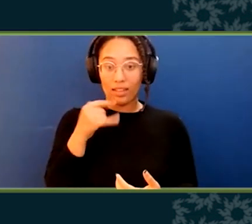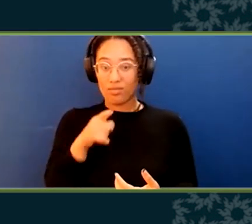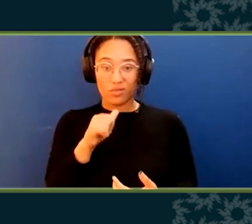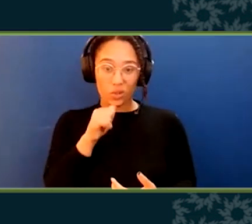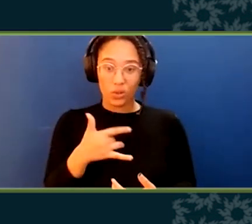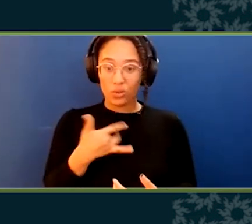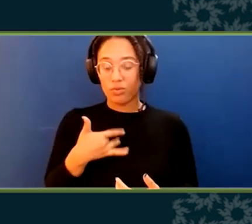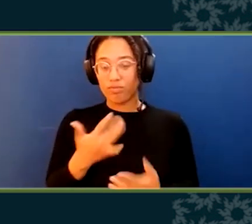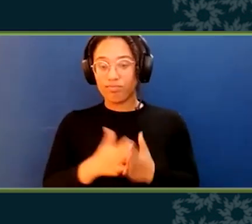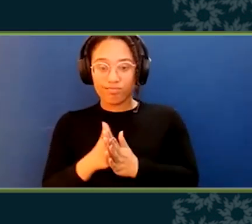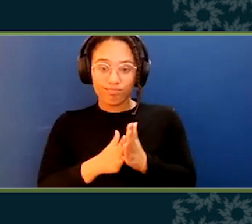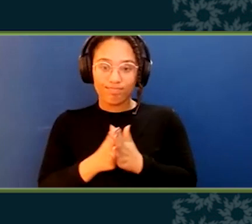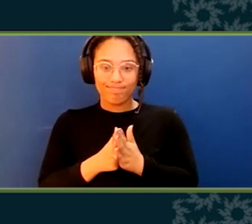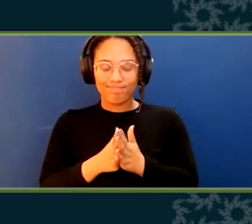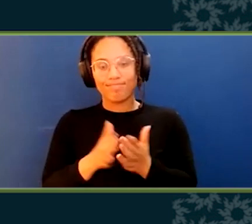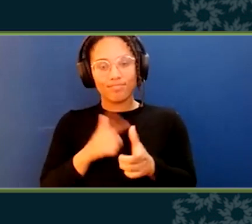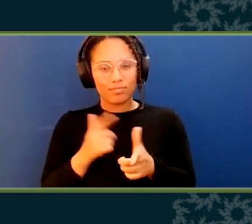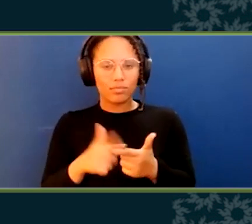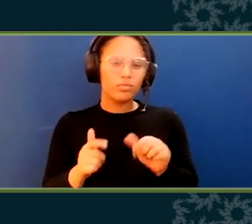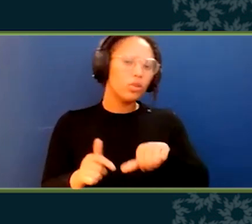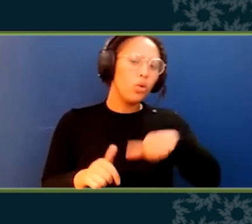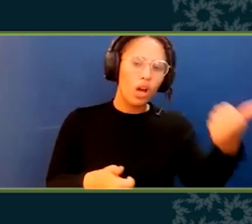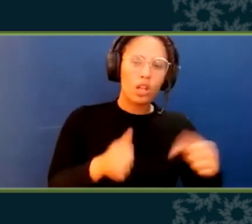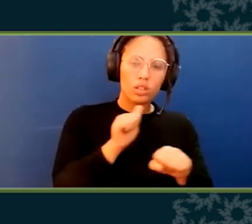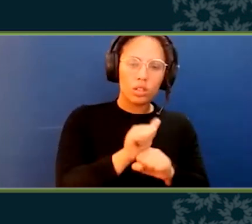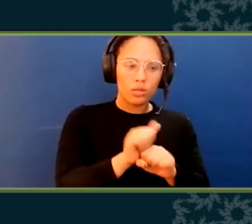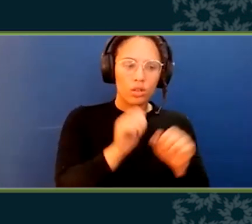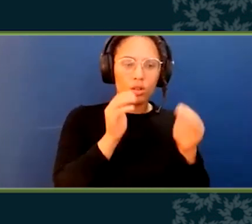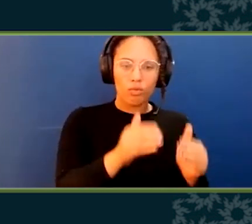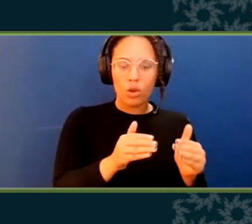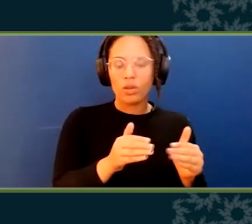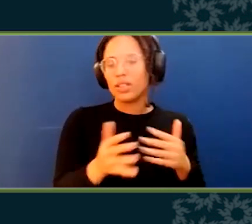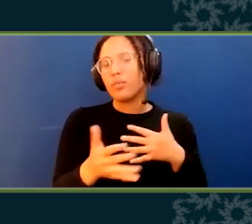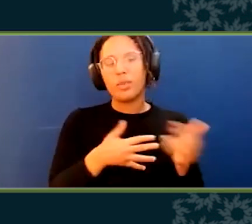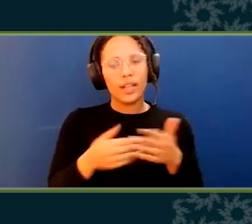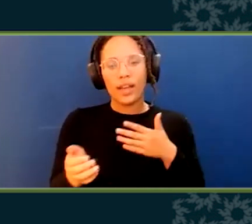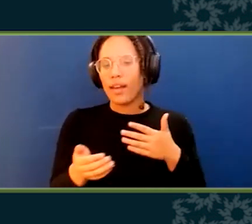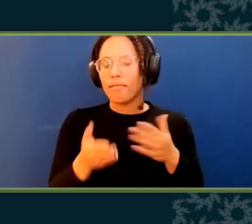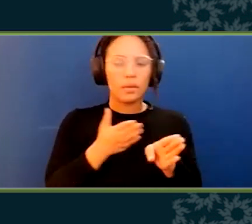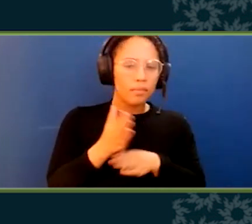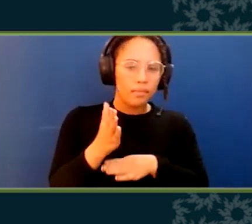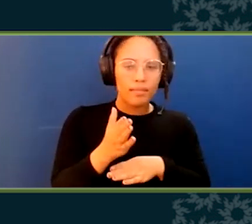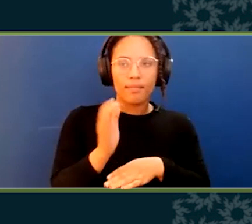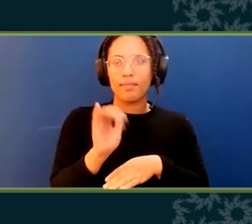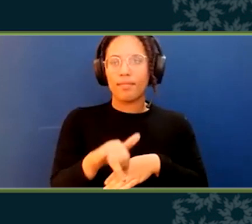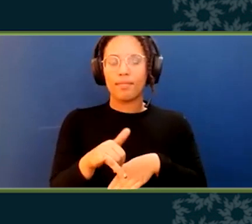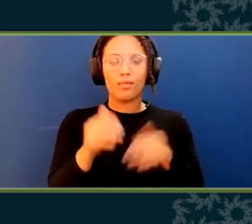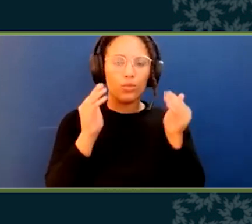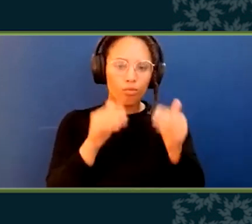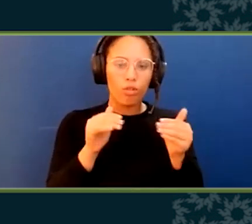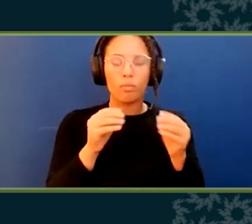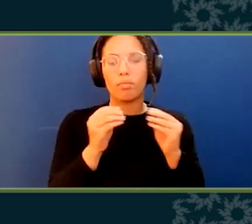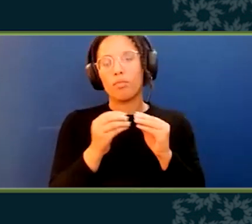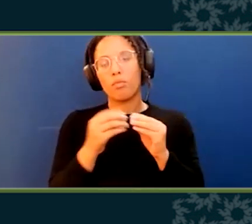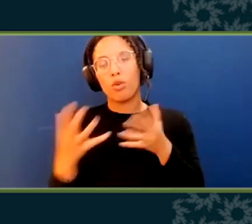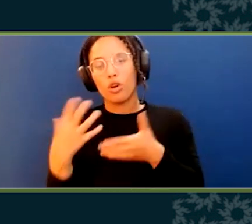do whatever field it is with a lens towards being more inclusive, respecting human dignity, being more equitable. There's